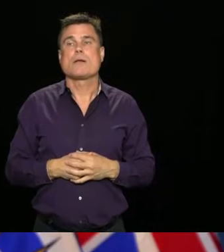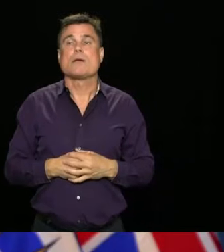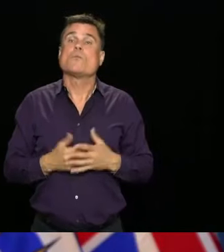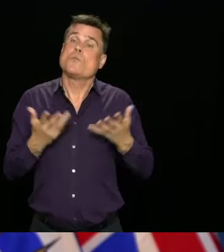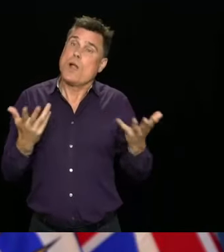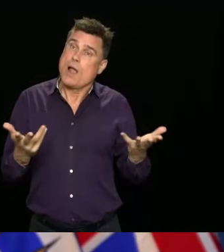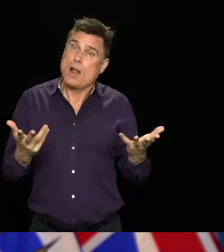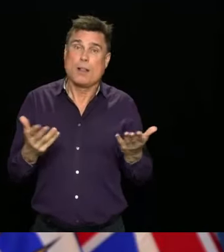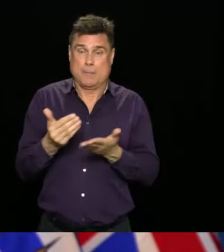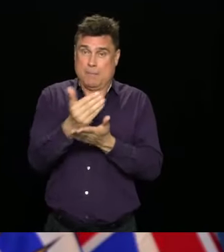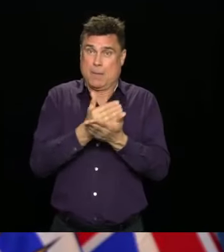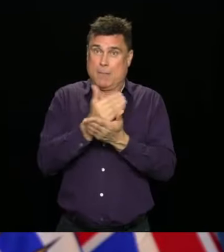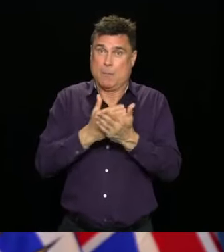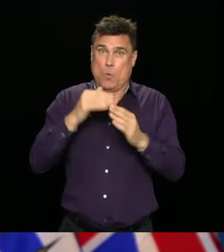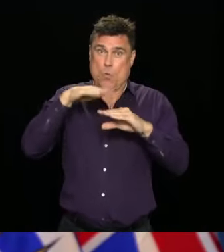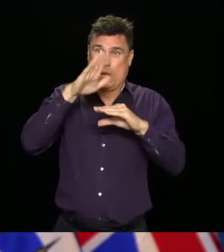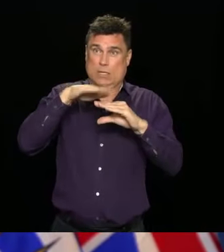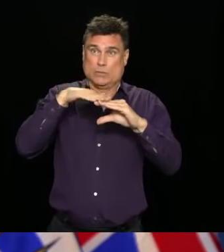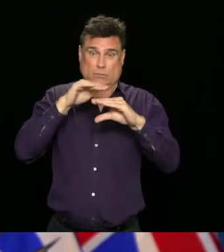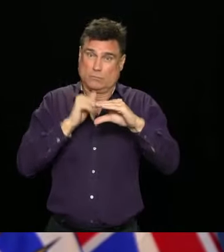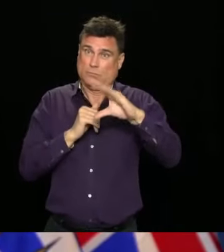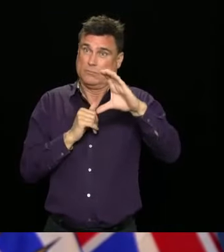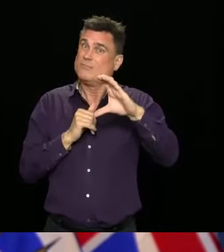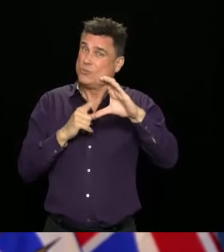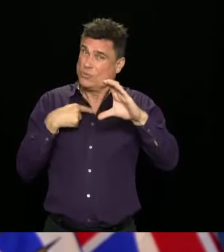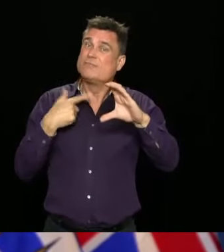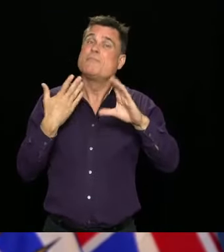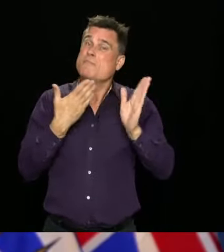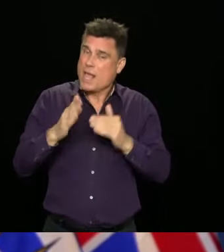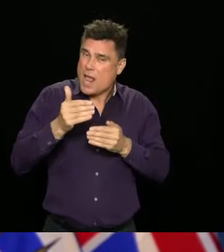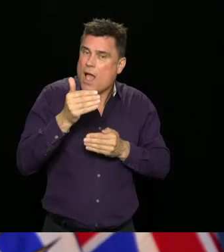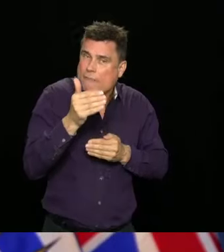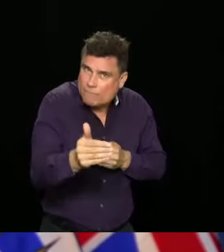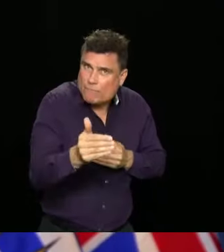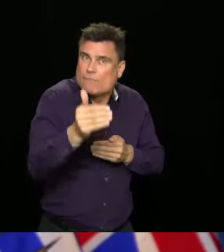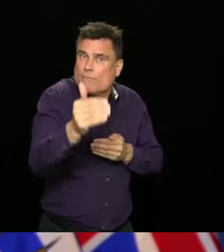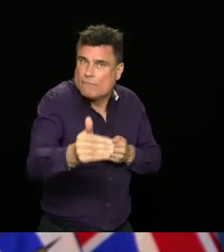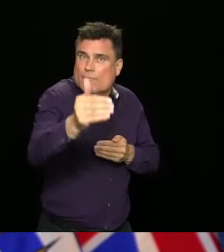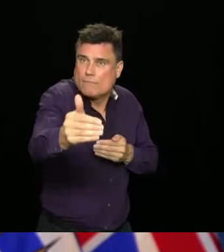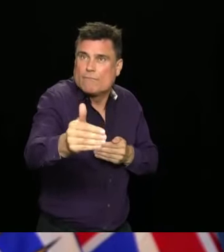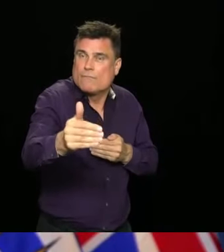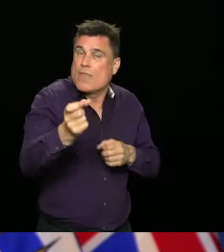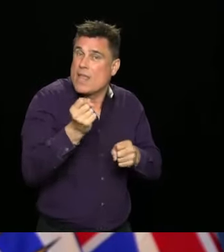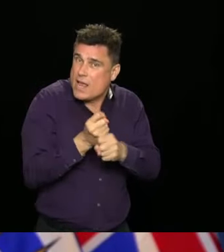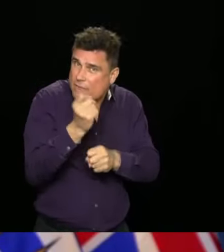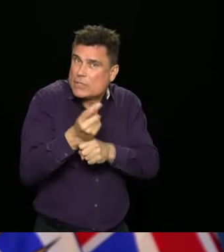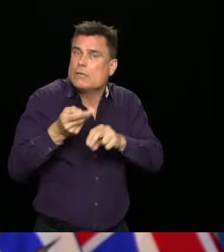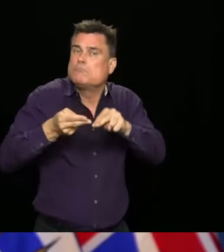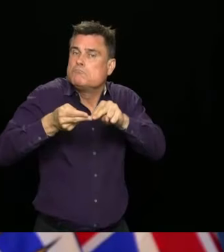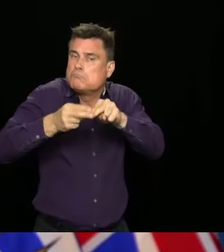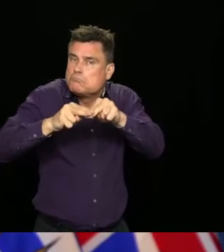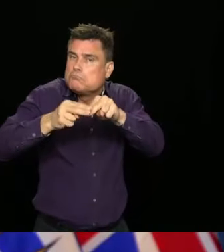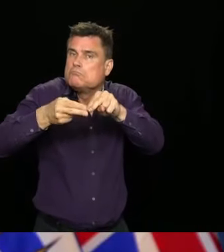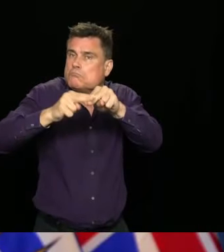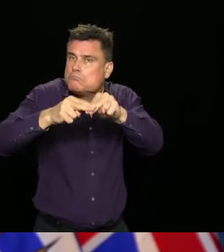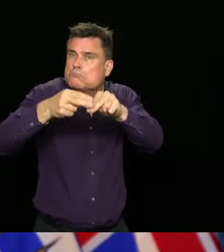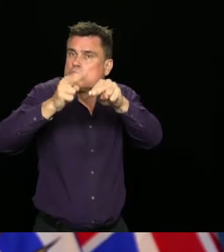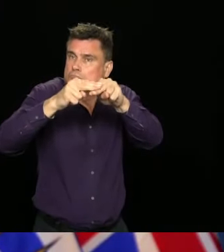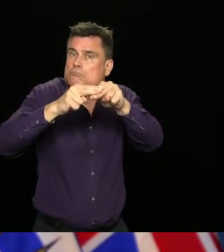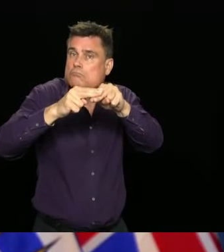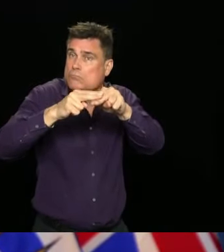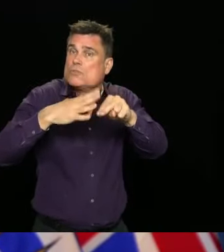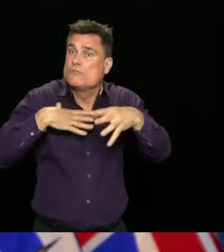minimum wage were planned in an approach so that we could make sure that they were phased in, and it worked for businesses as well as for